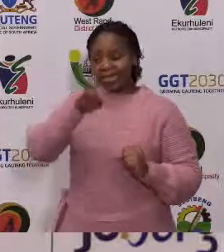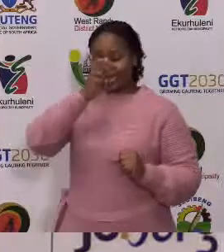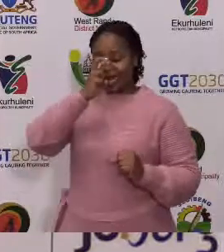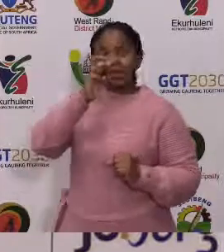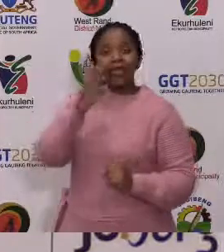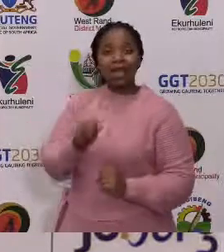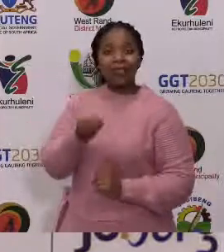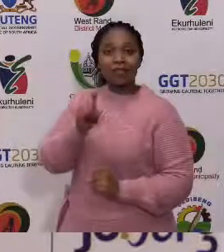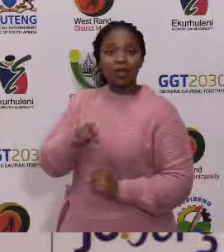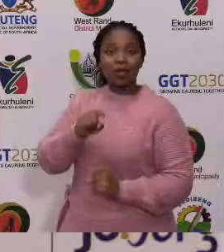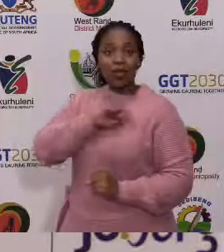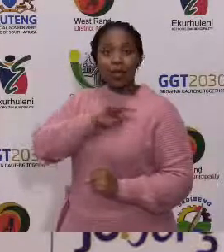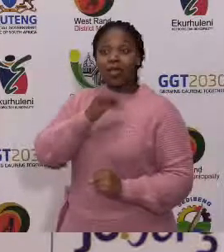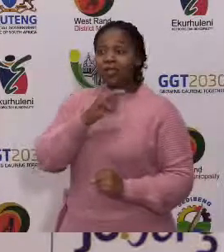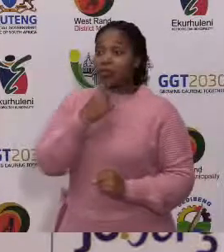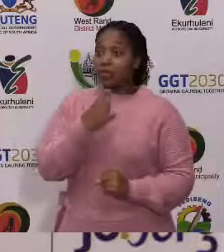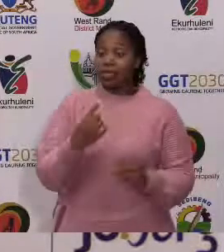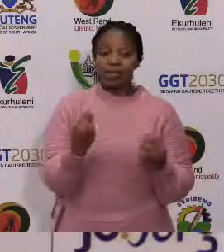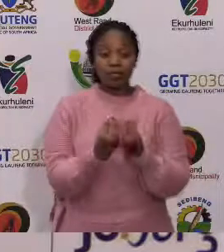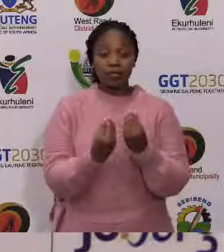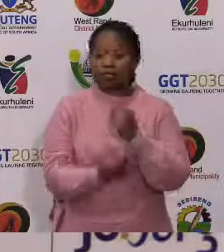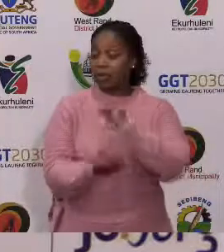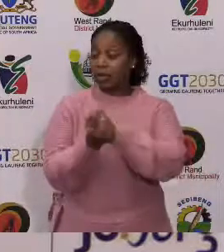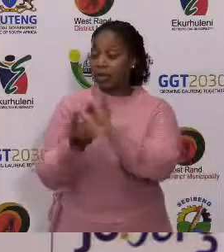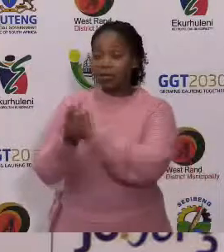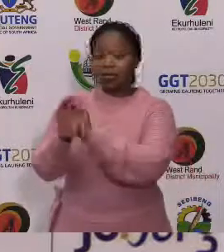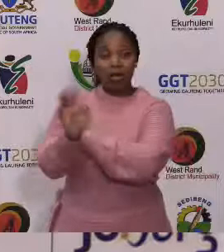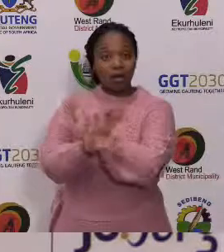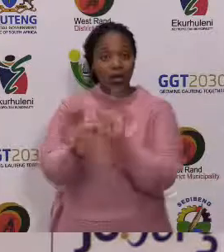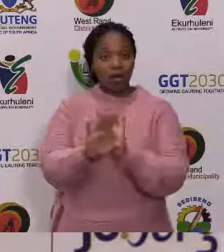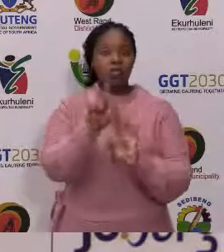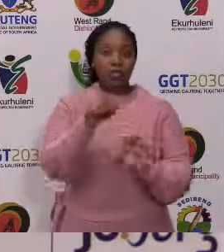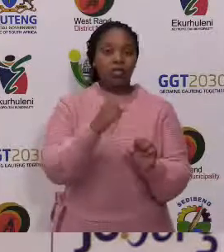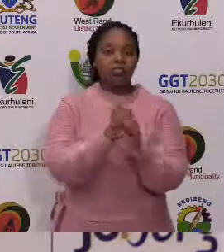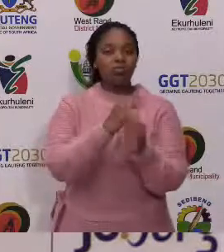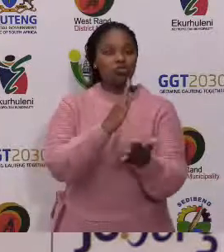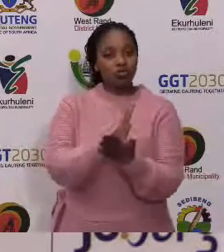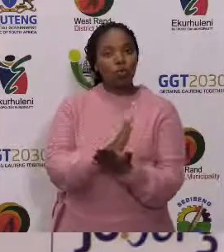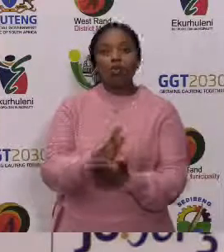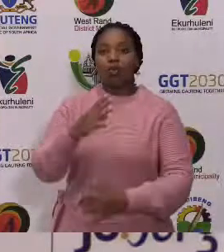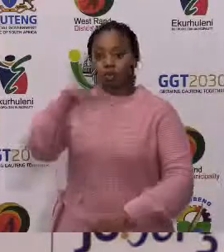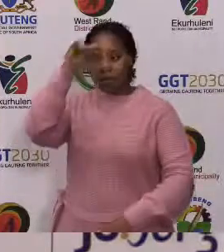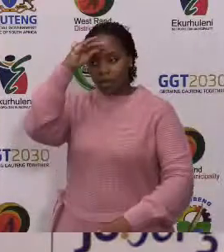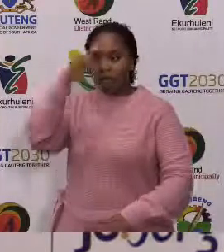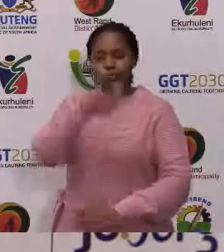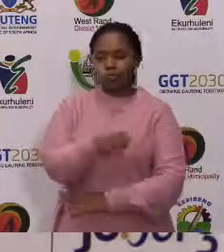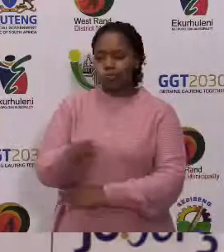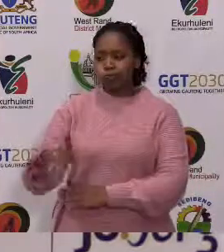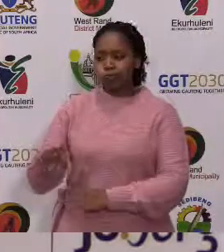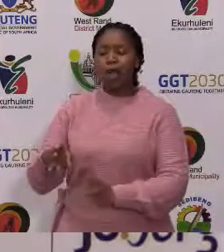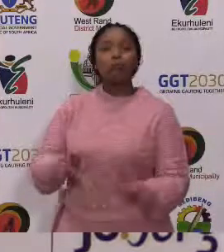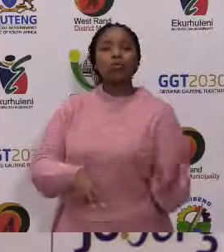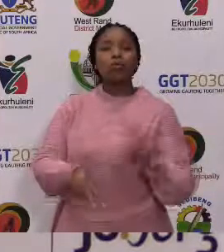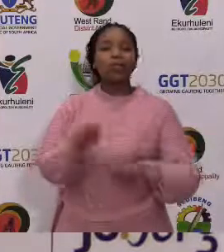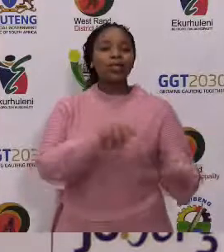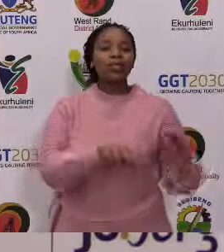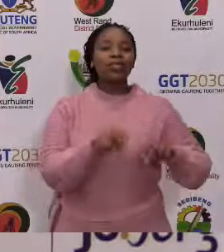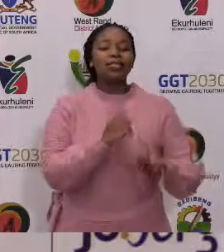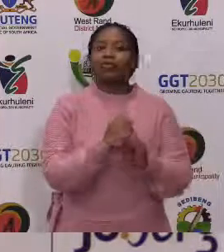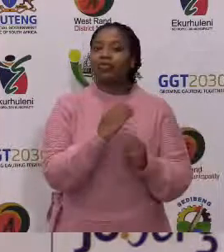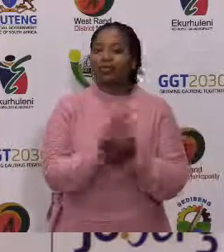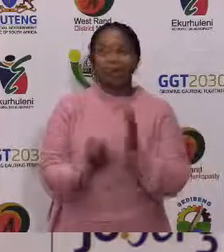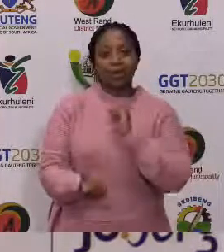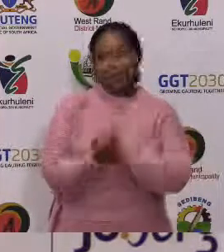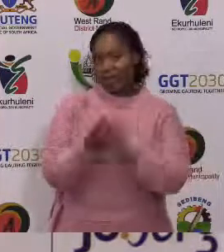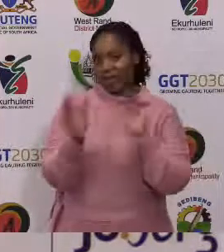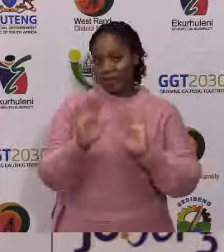we say the following things shouldn't take place, they shouldn't take place. And because one thing we really want to avoid is